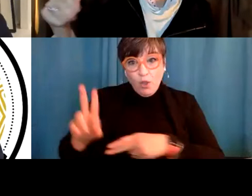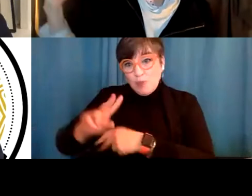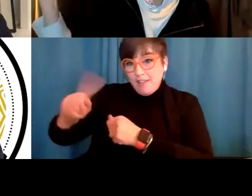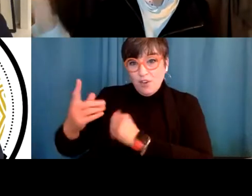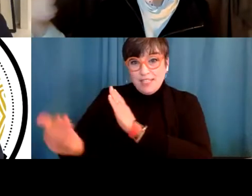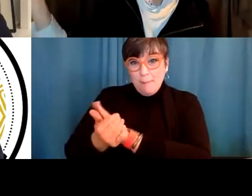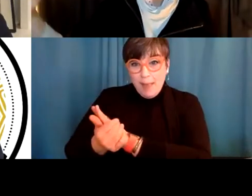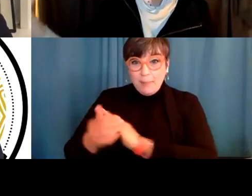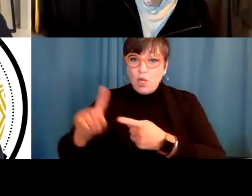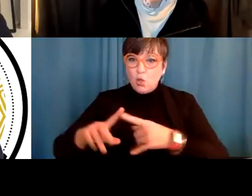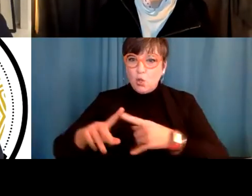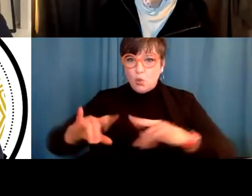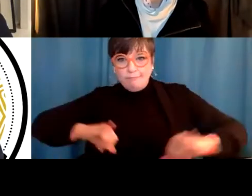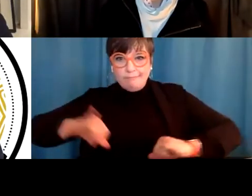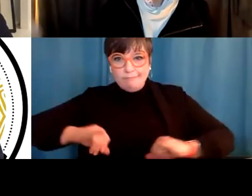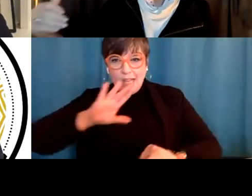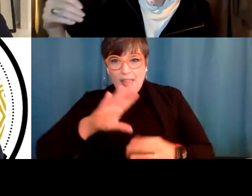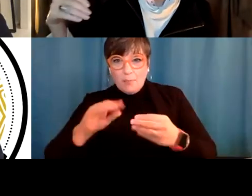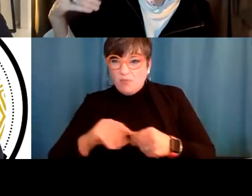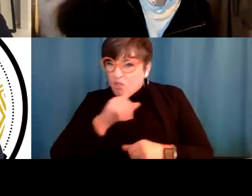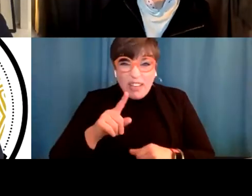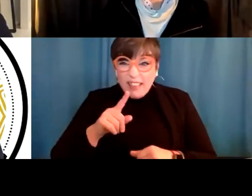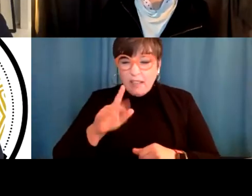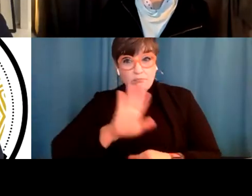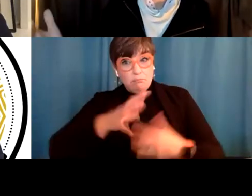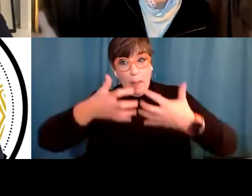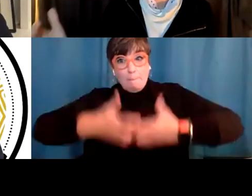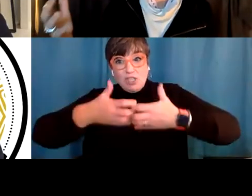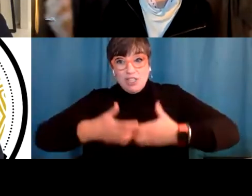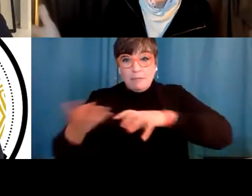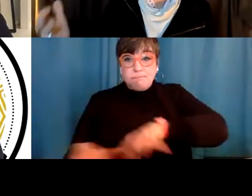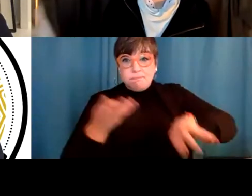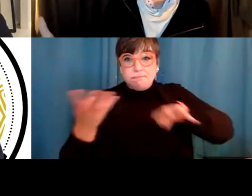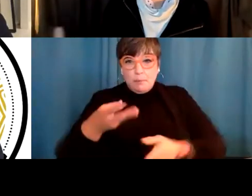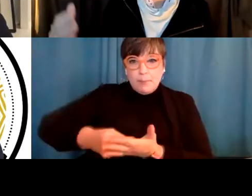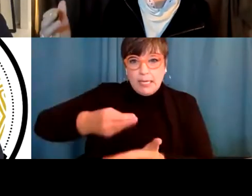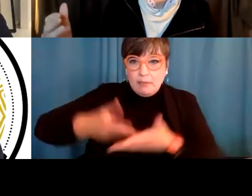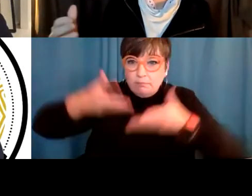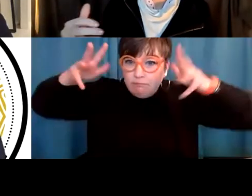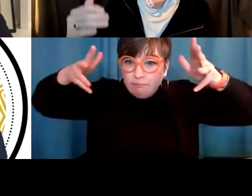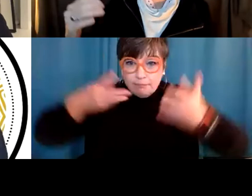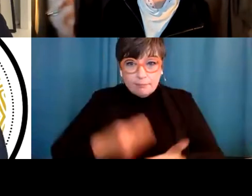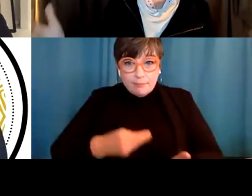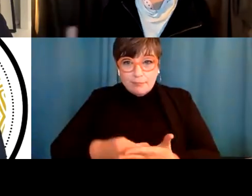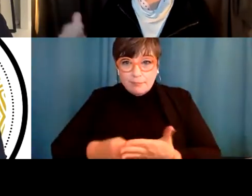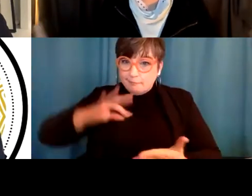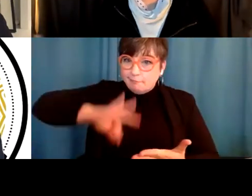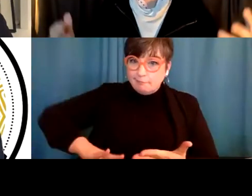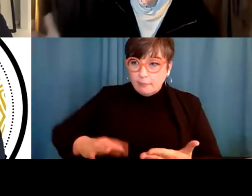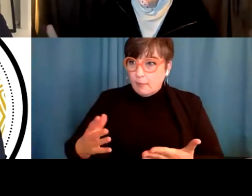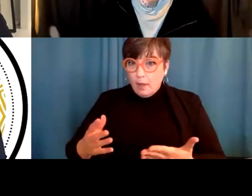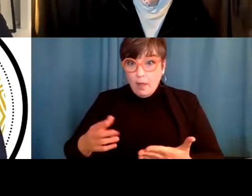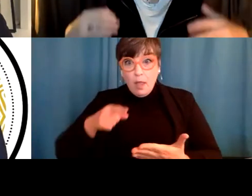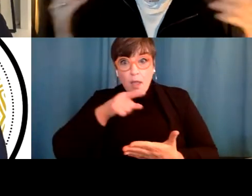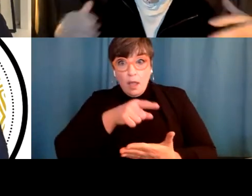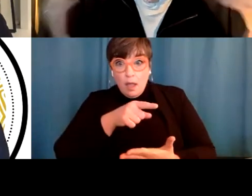are really profit-making machines. And it is very profitable to have these huge debates and falling out all over